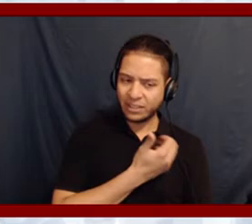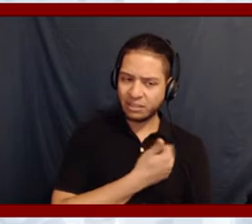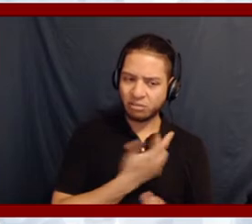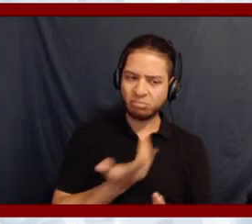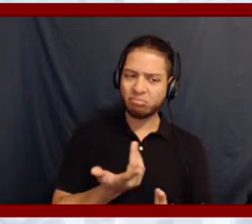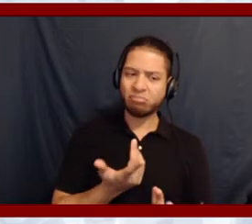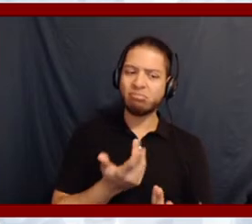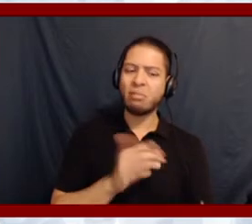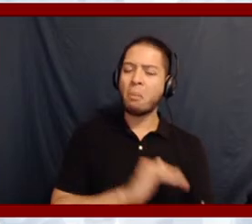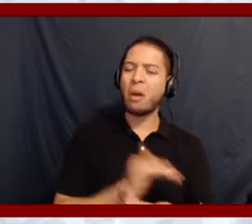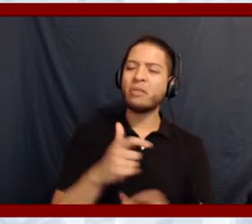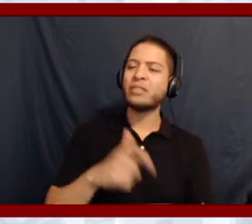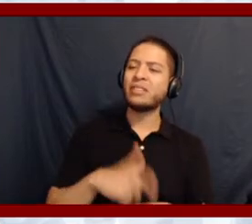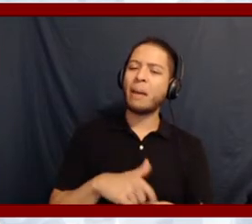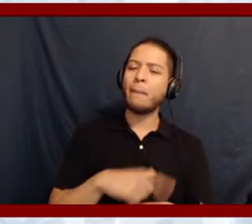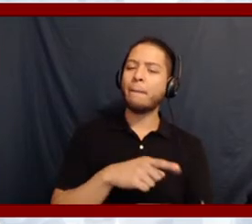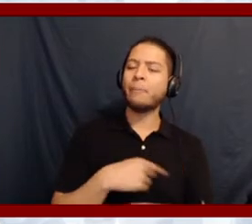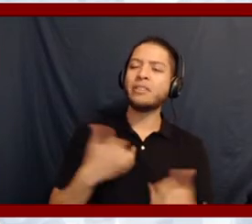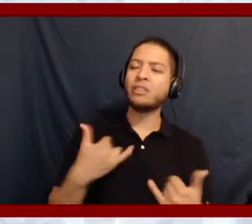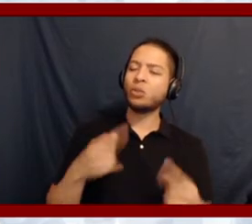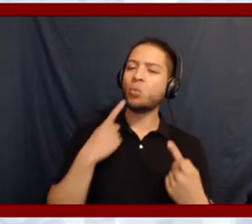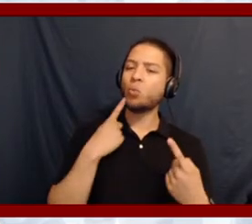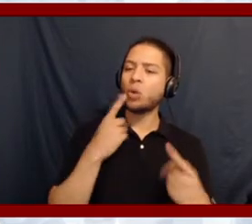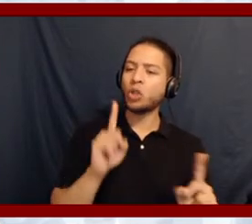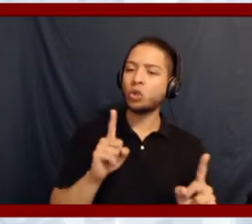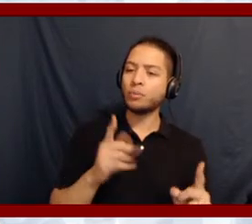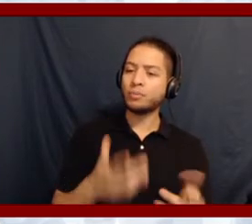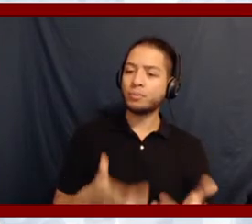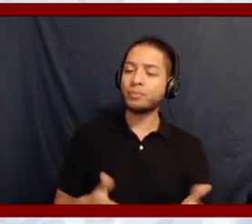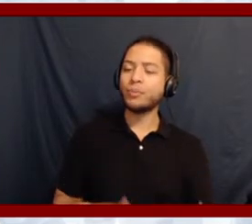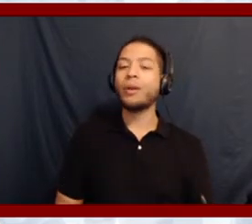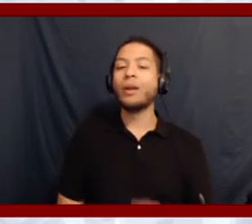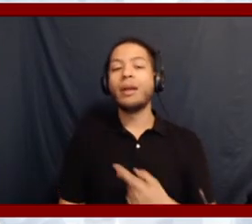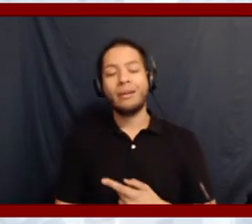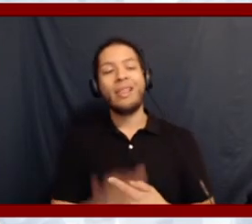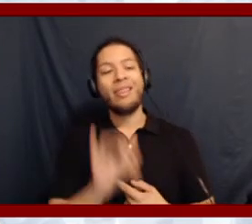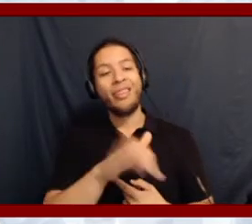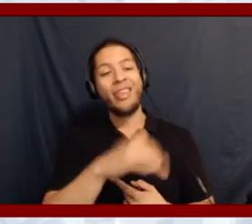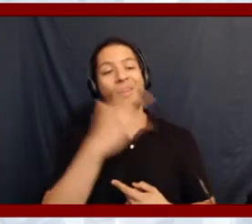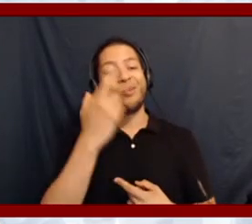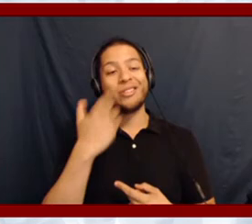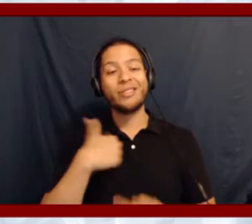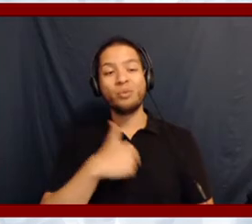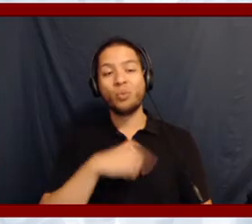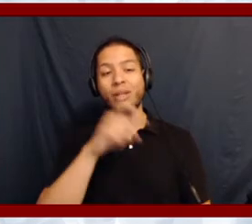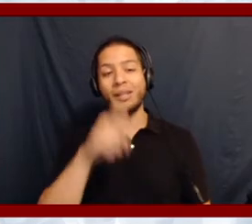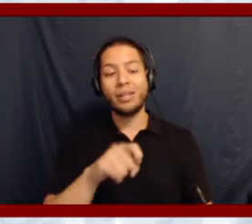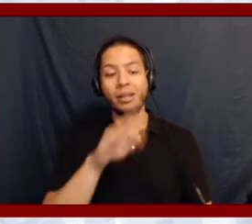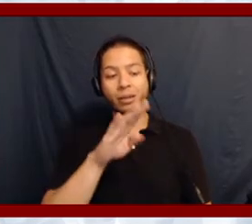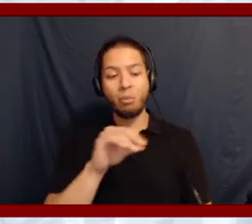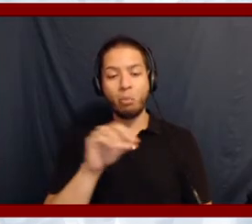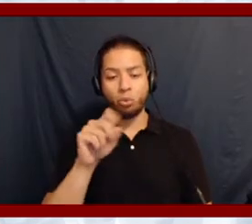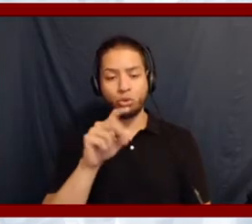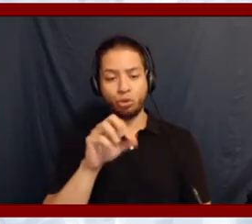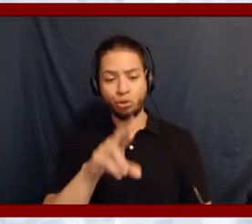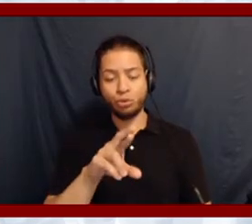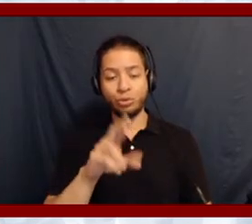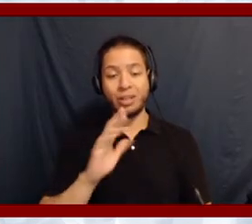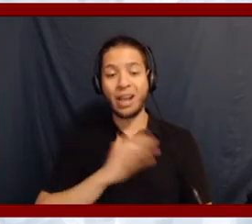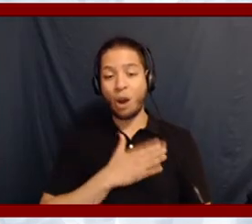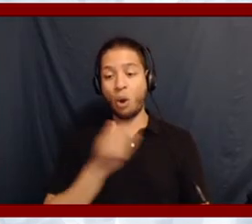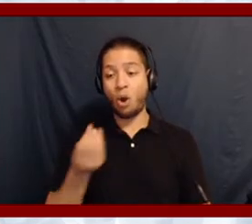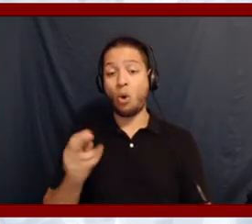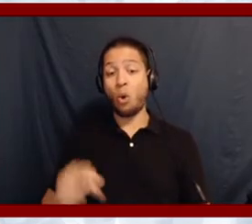against the variants? Well, that's why we're having the booster shots, because we're seeing in our own studies, the CDC